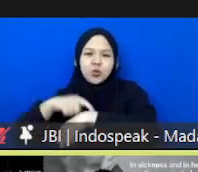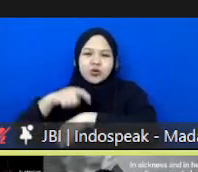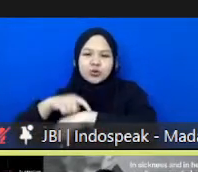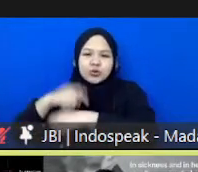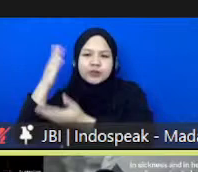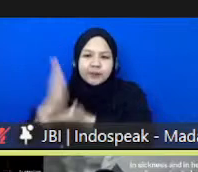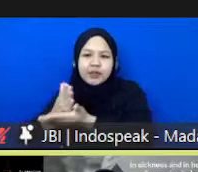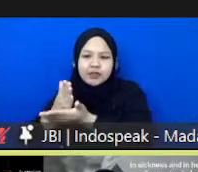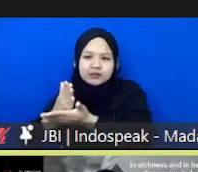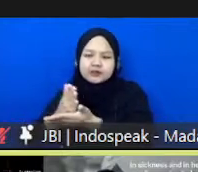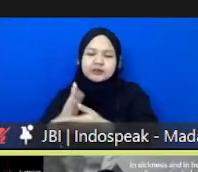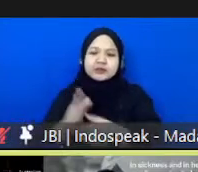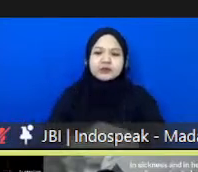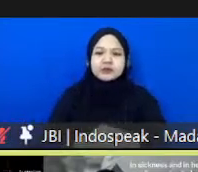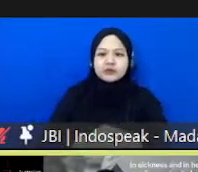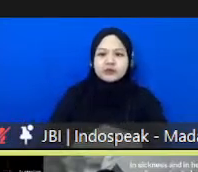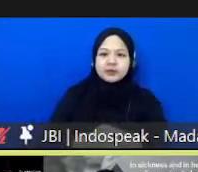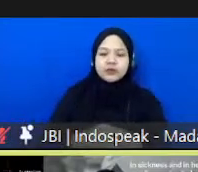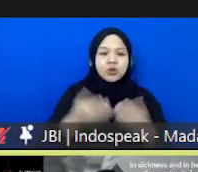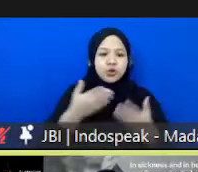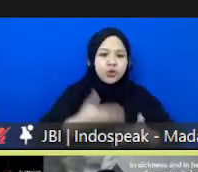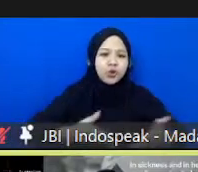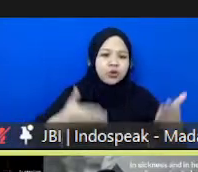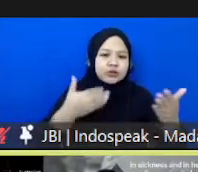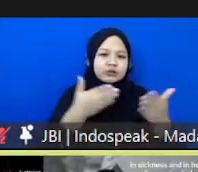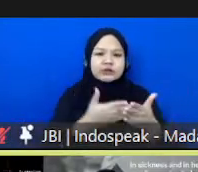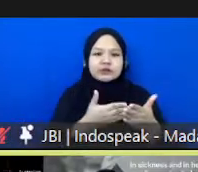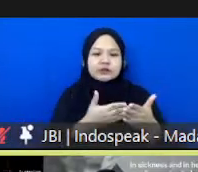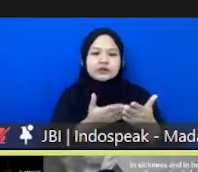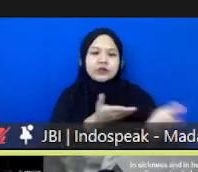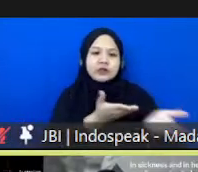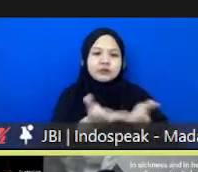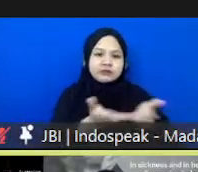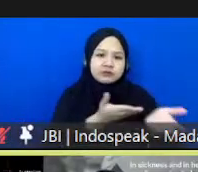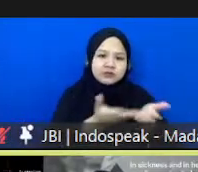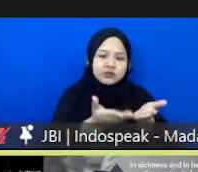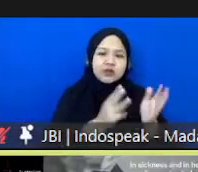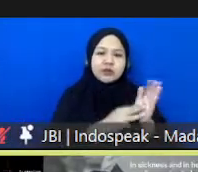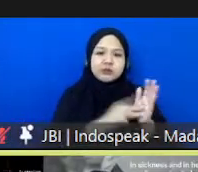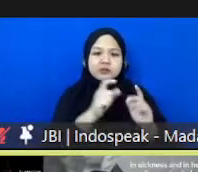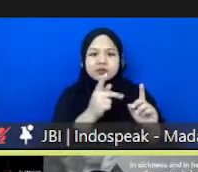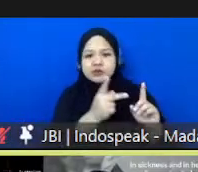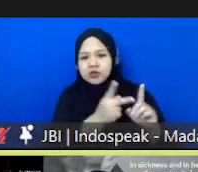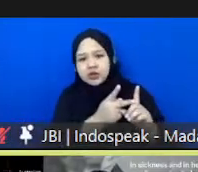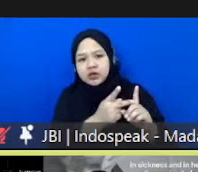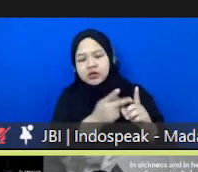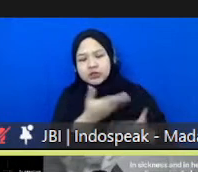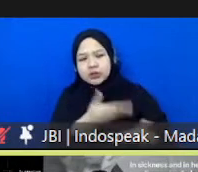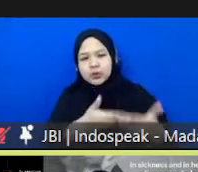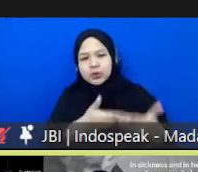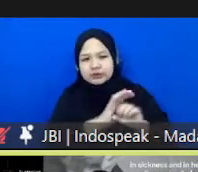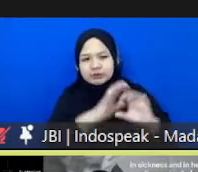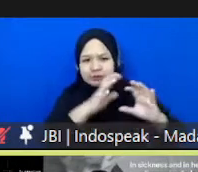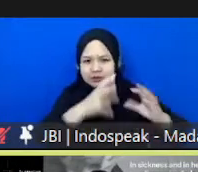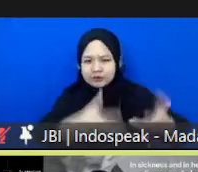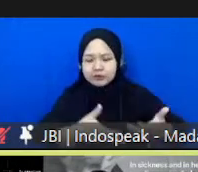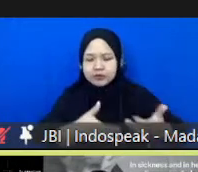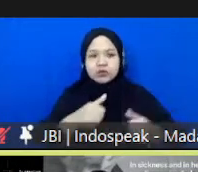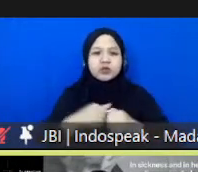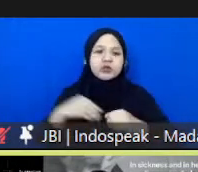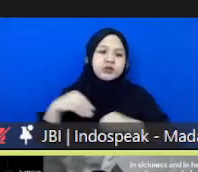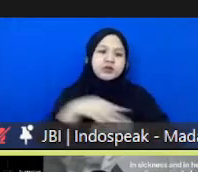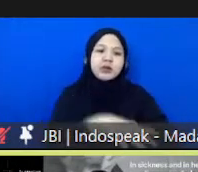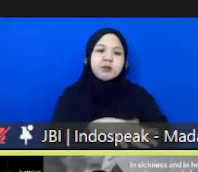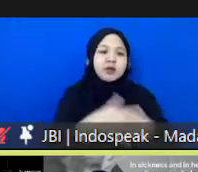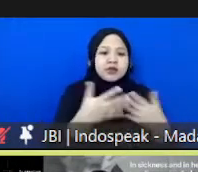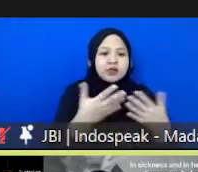see the overall condition of the MCH services during COVID-19 pandemic and see what its impact on other services